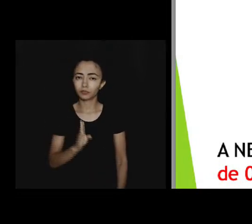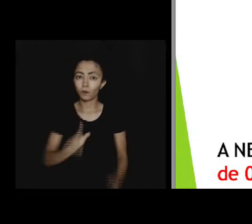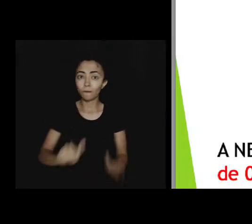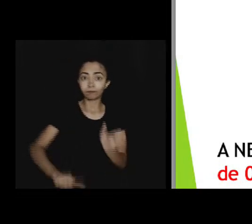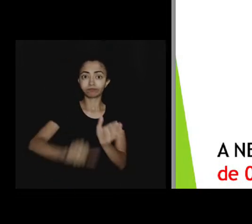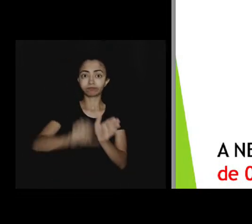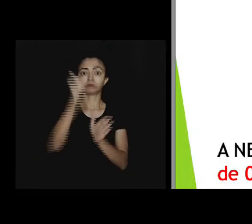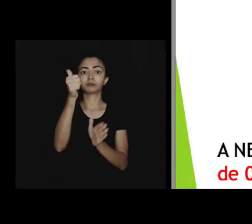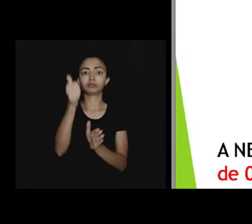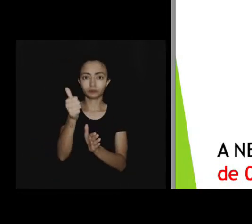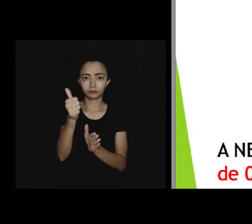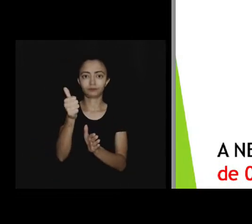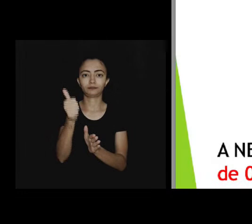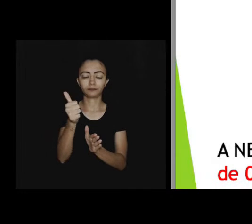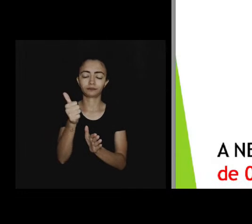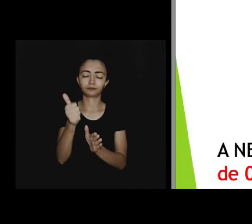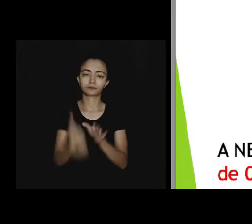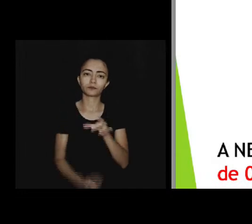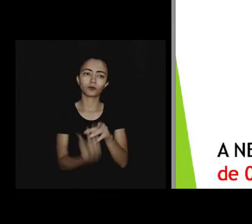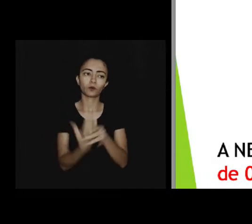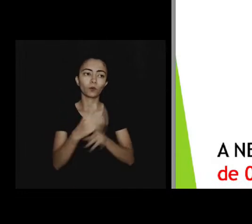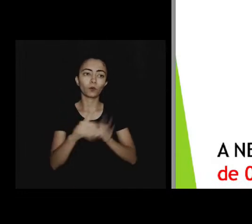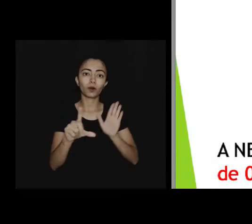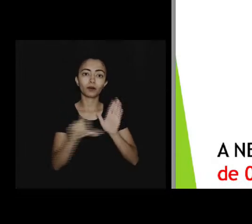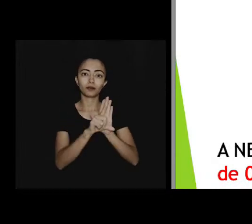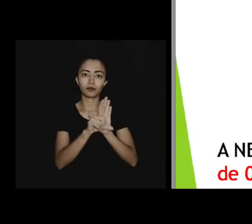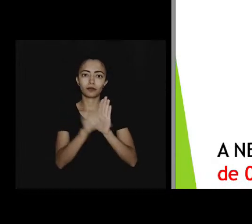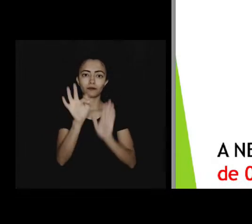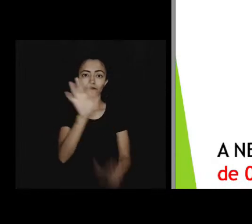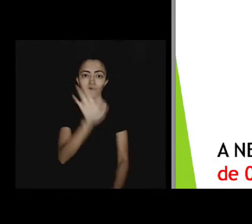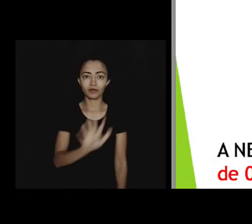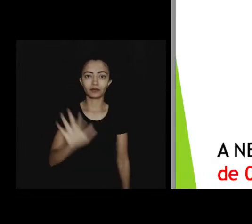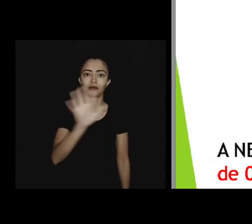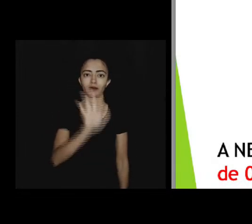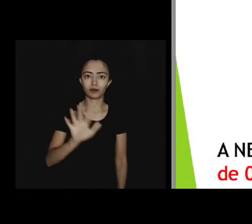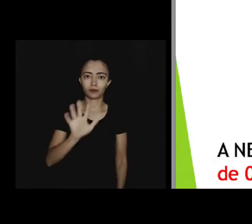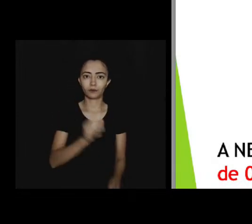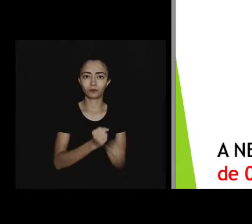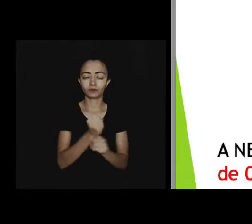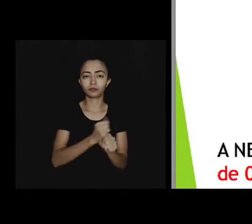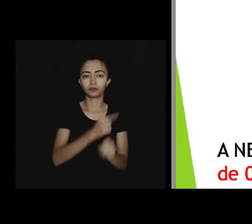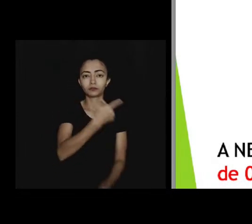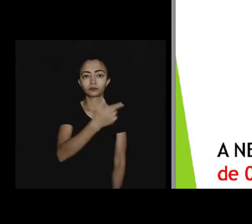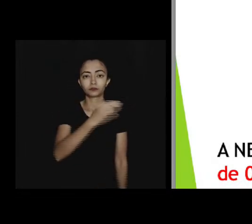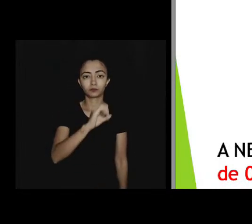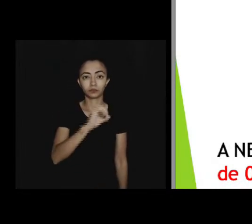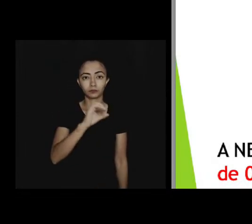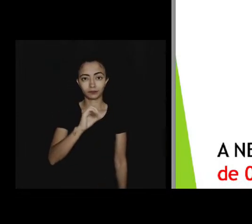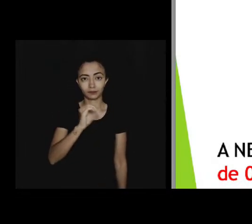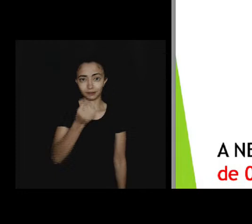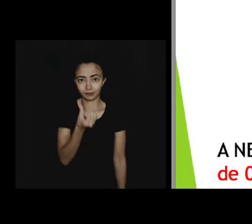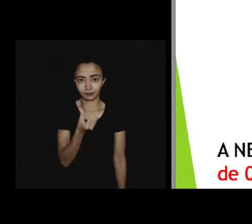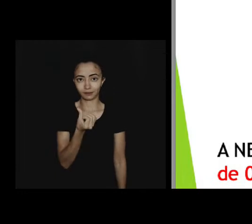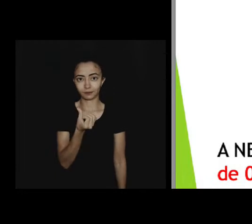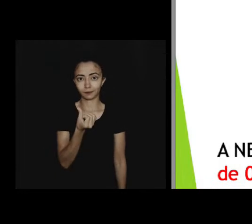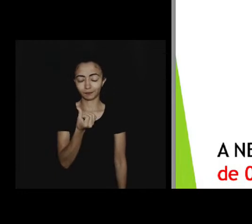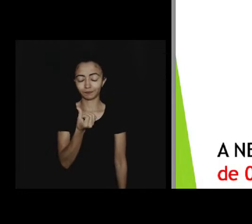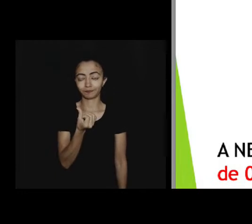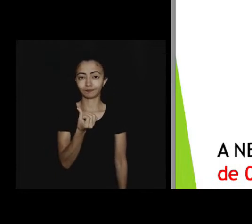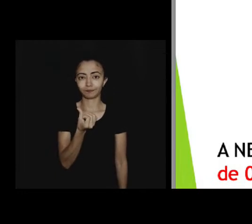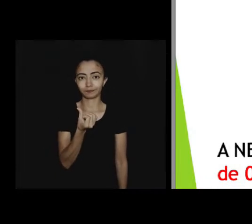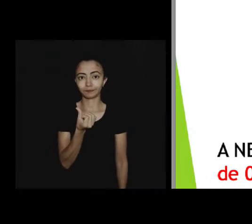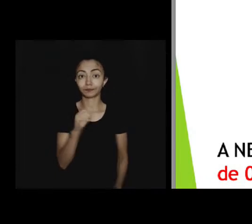was pioneer in creating a law, federal law, in the year 2006.